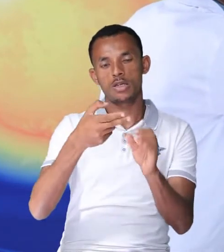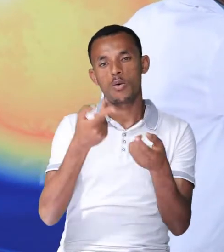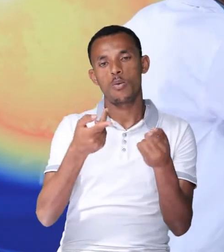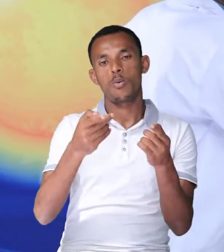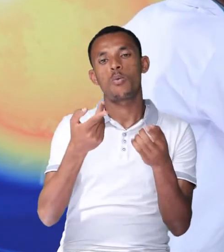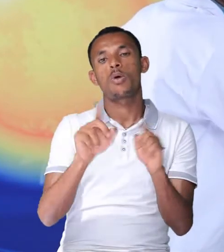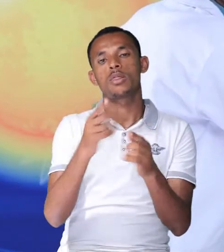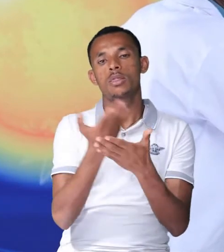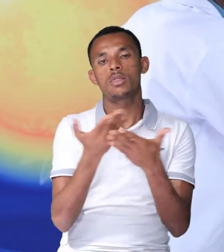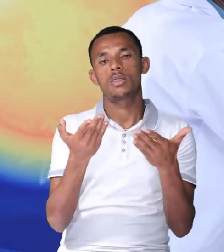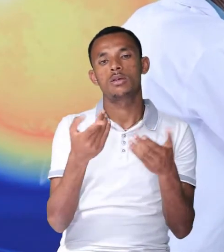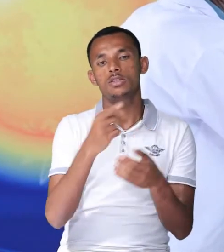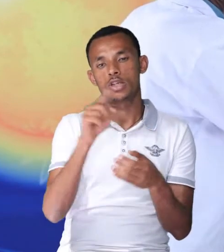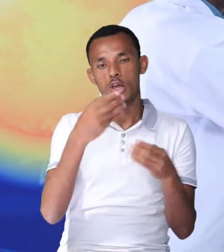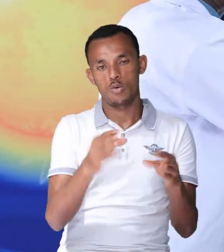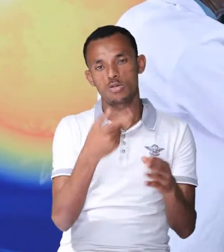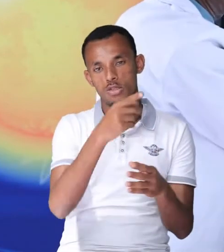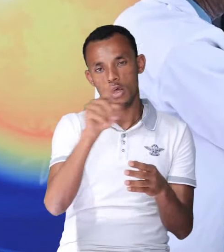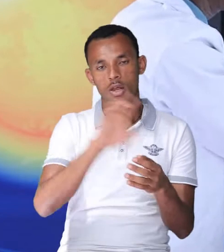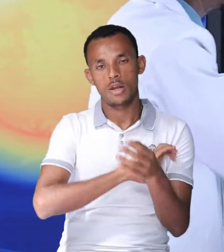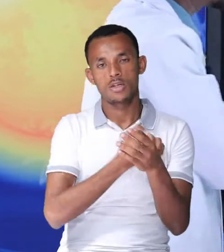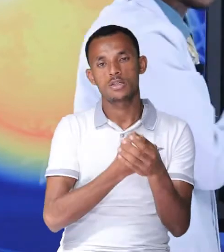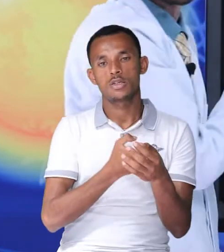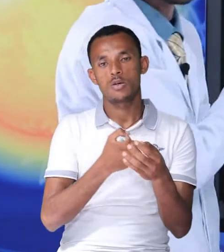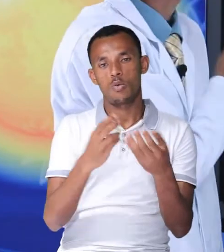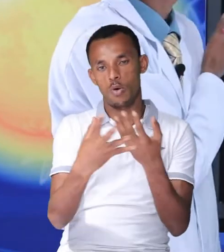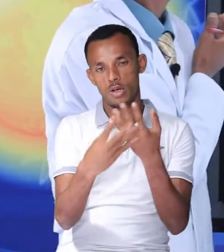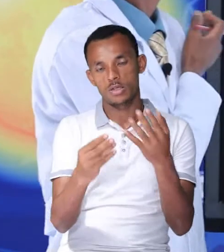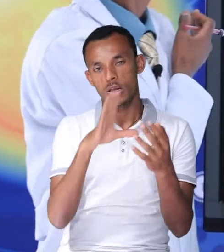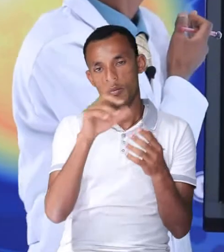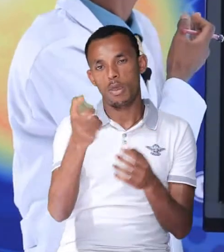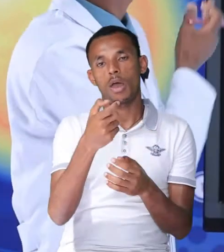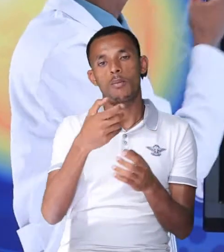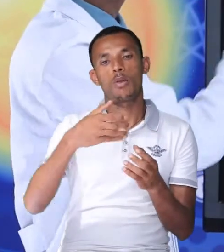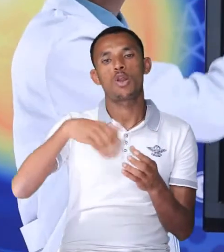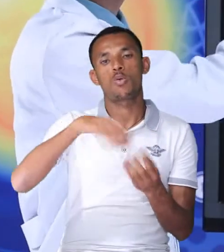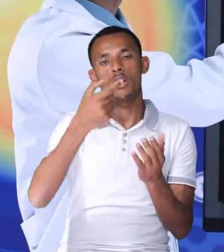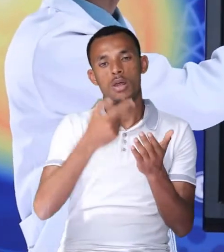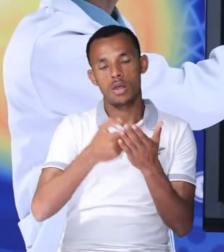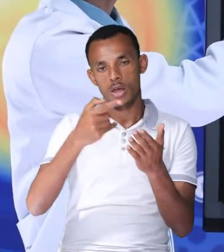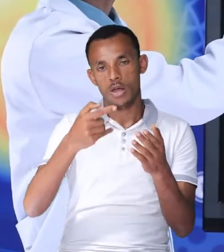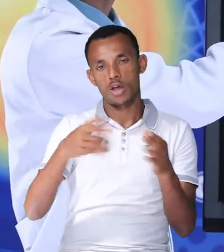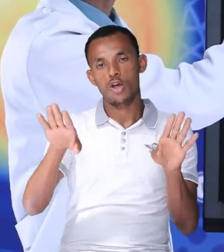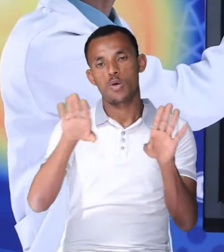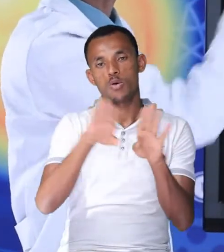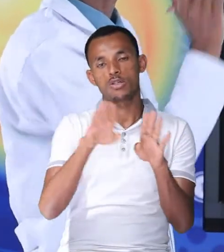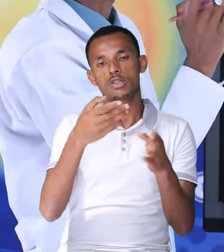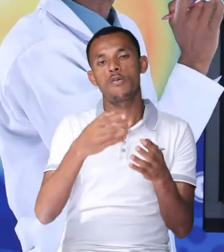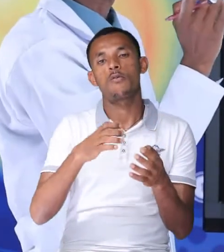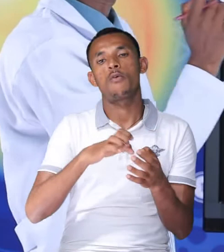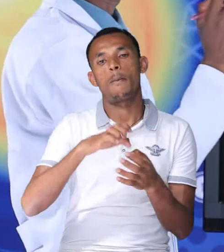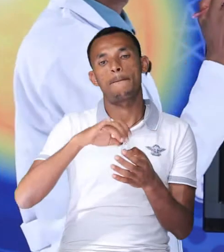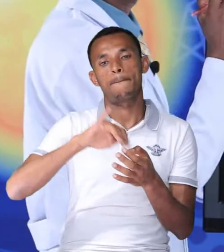they lose their energy, condense and becomes liquid. So in closed container, the vapors cannot